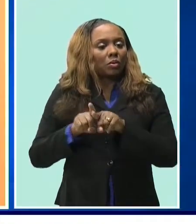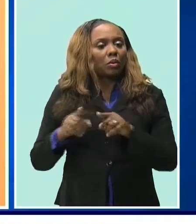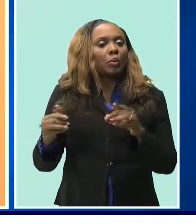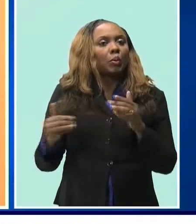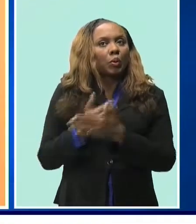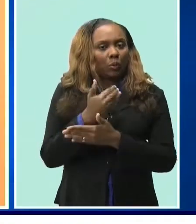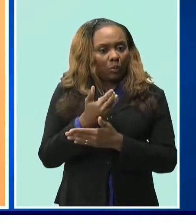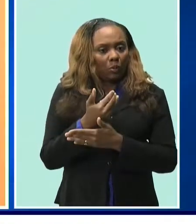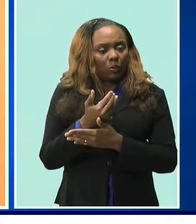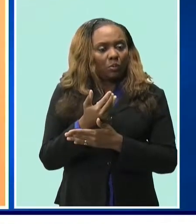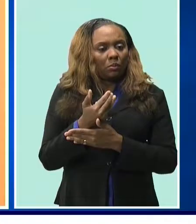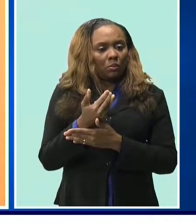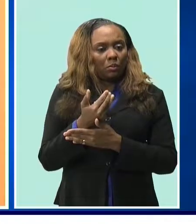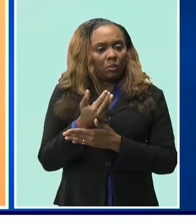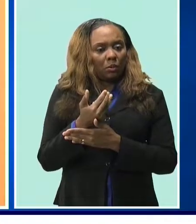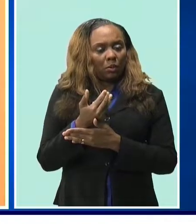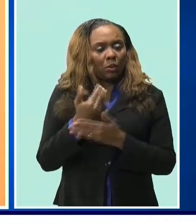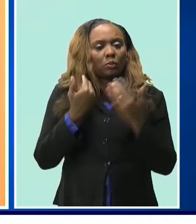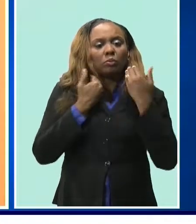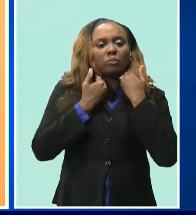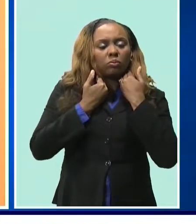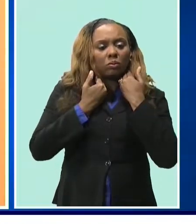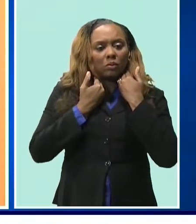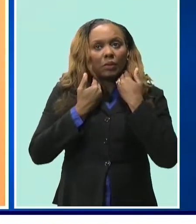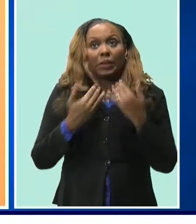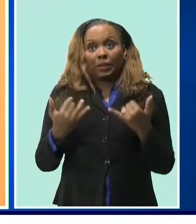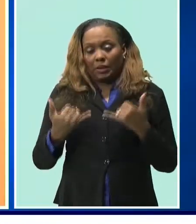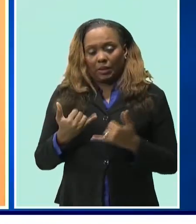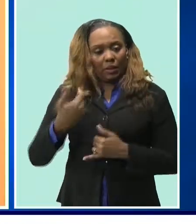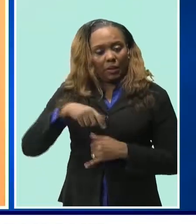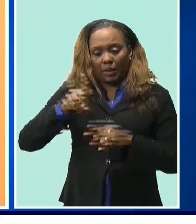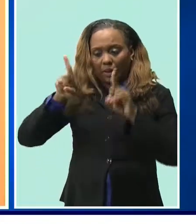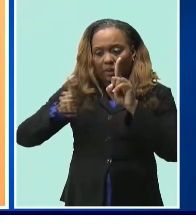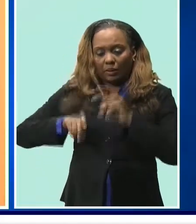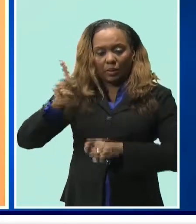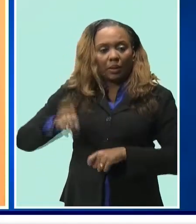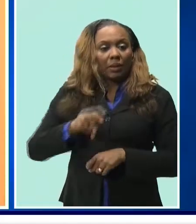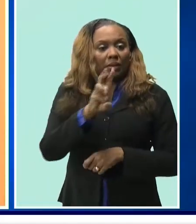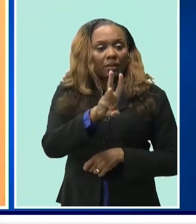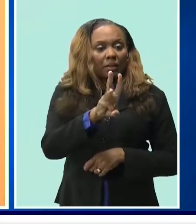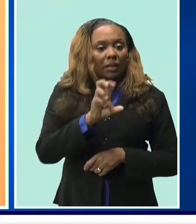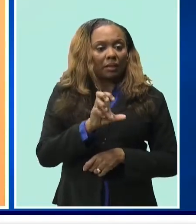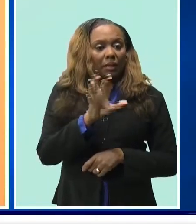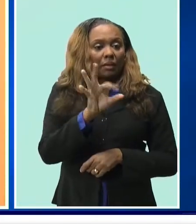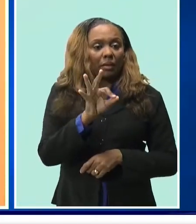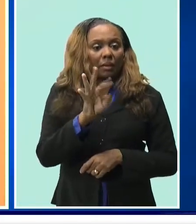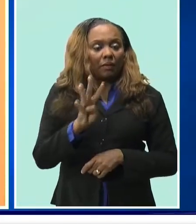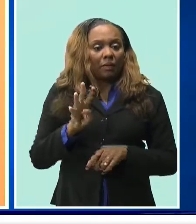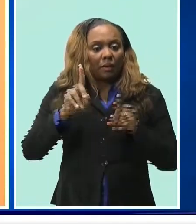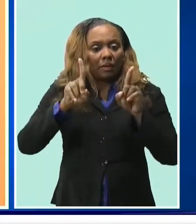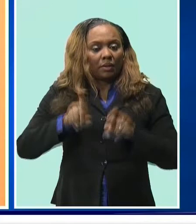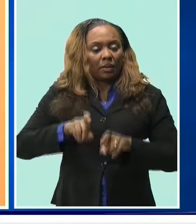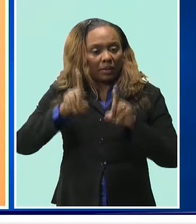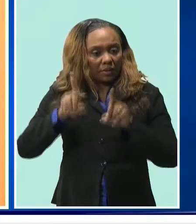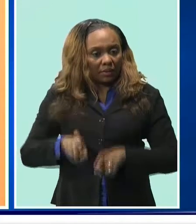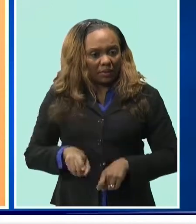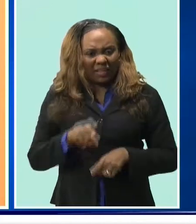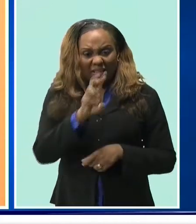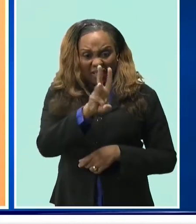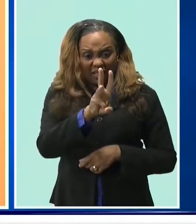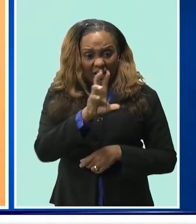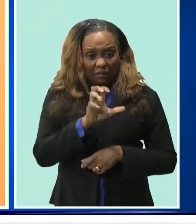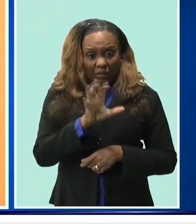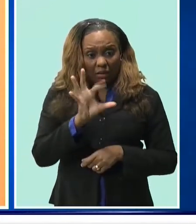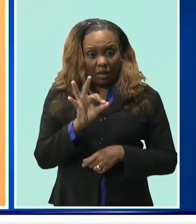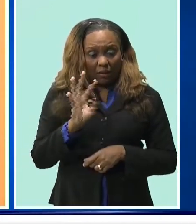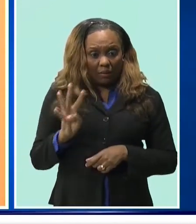As of today, we have conducted 694 tests for COVID-19.